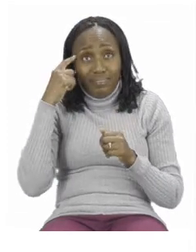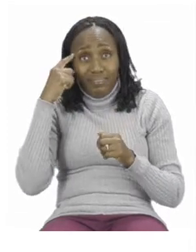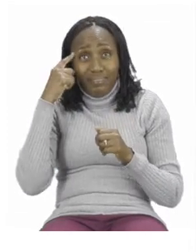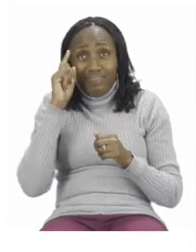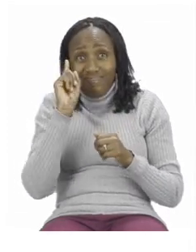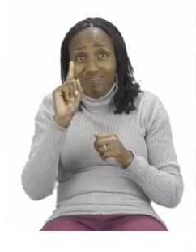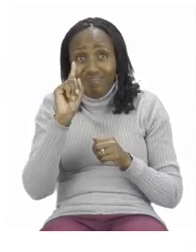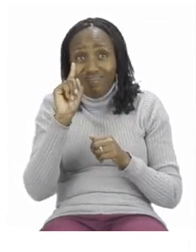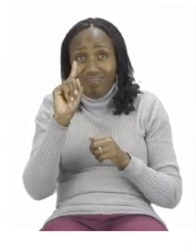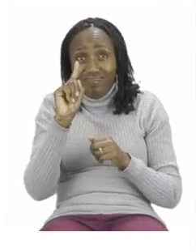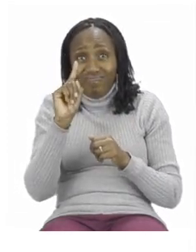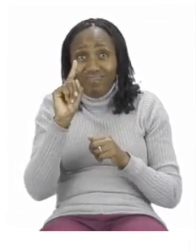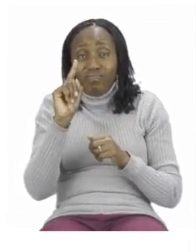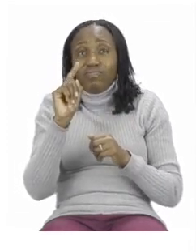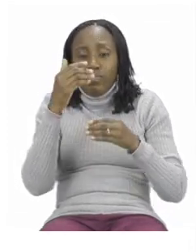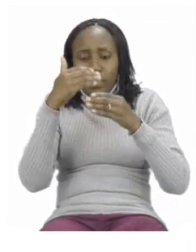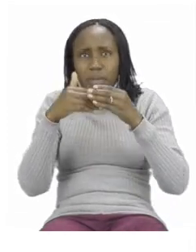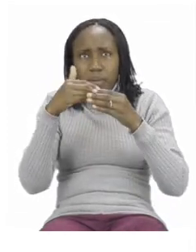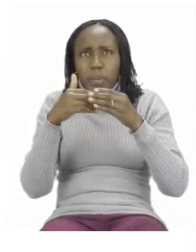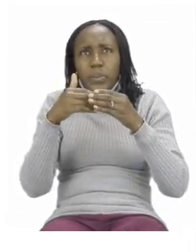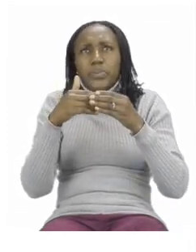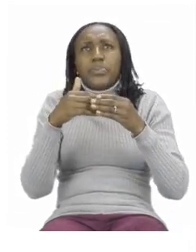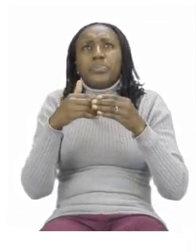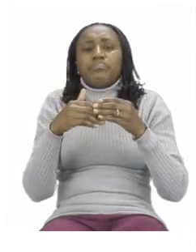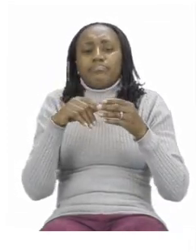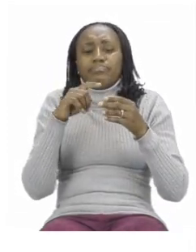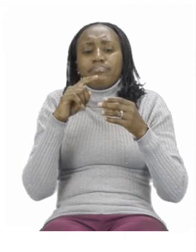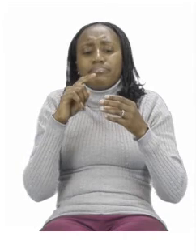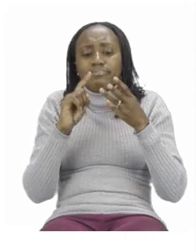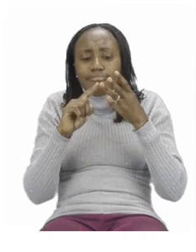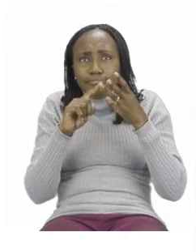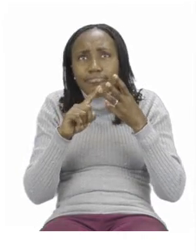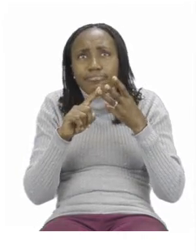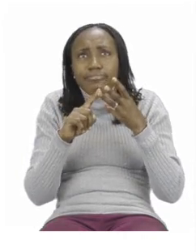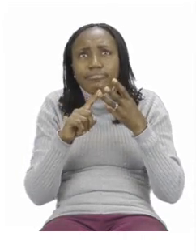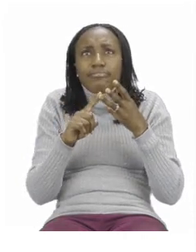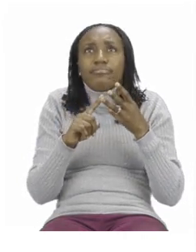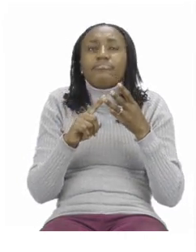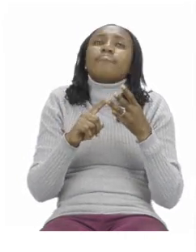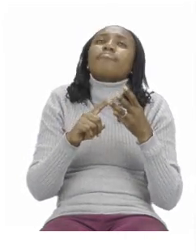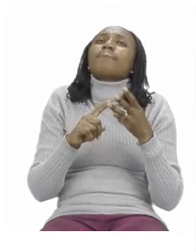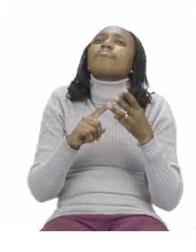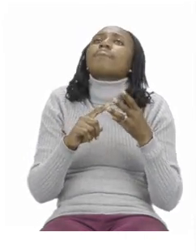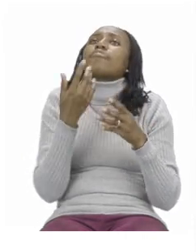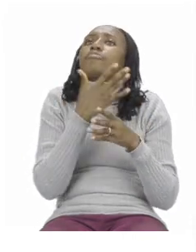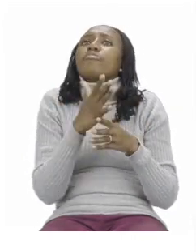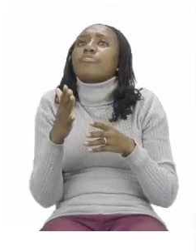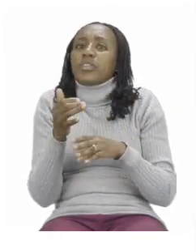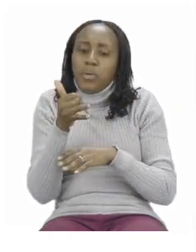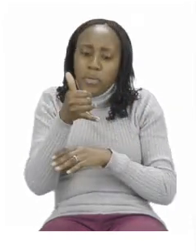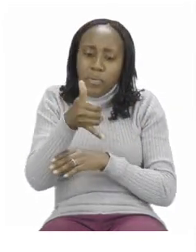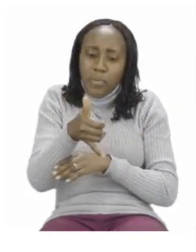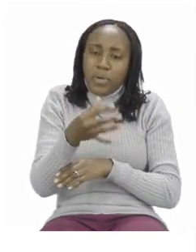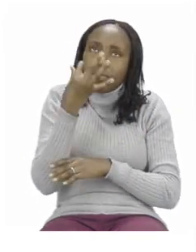picture in the middle is where the water is used correctly, because as you can see, the